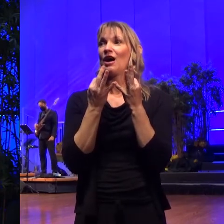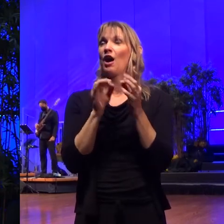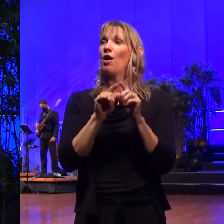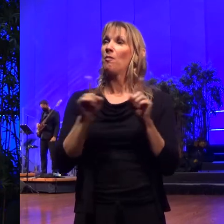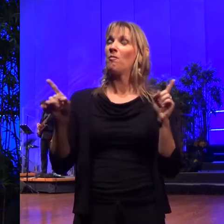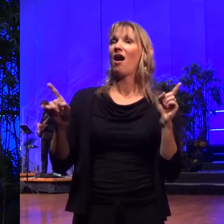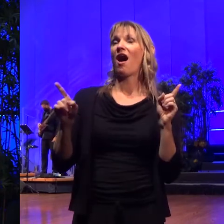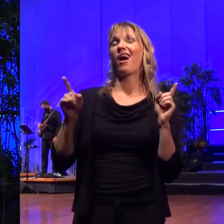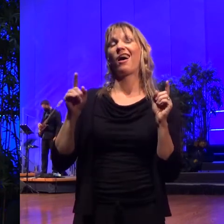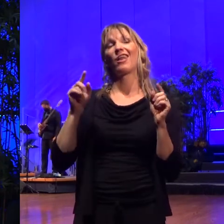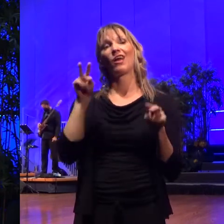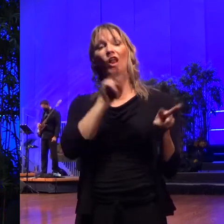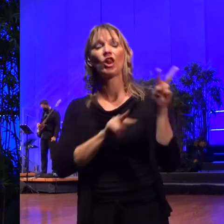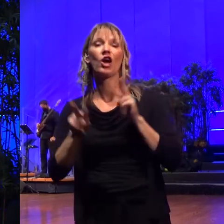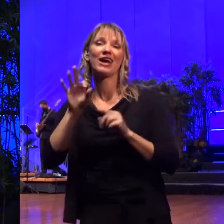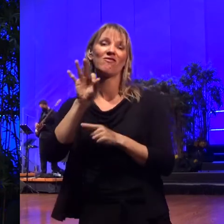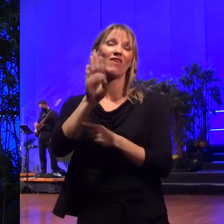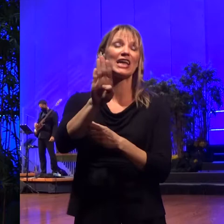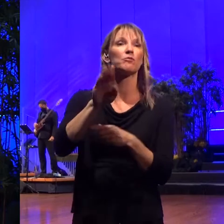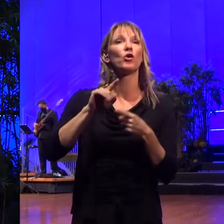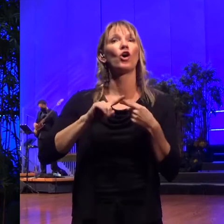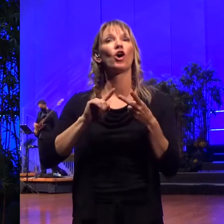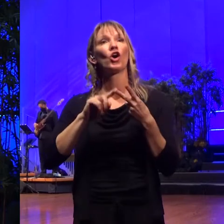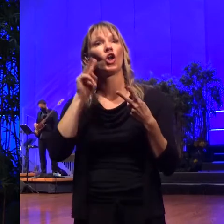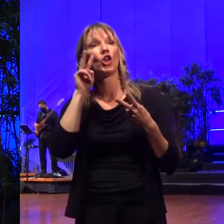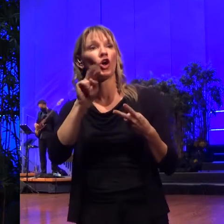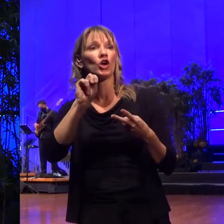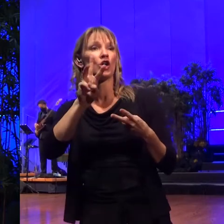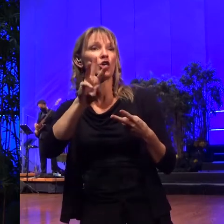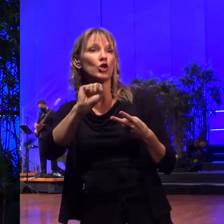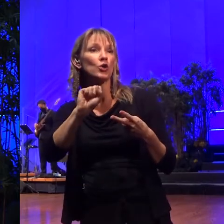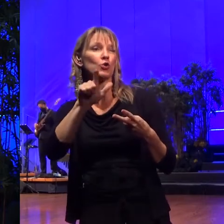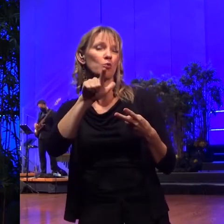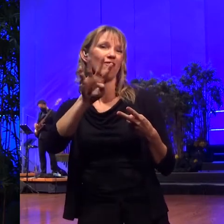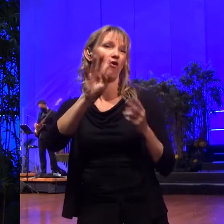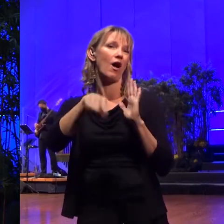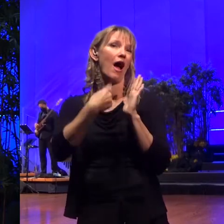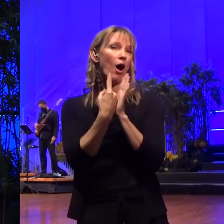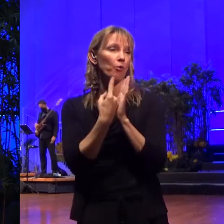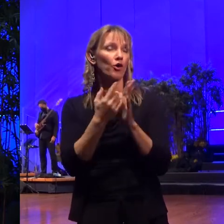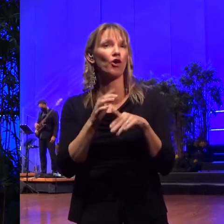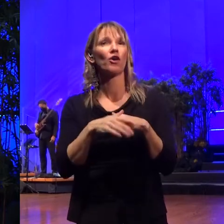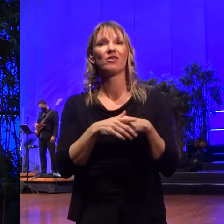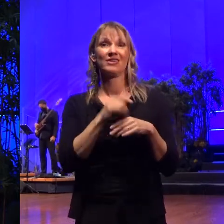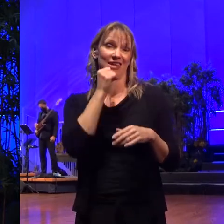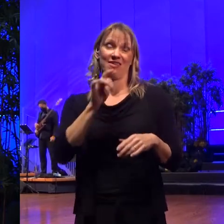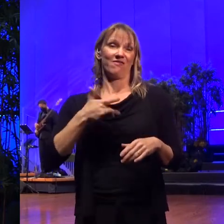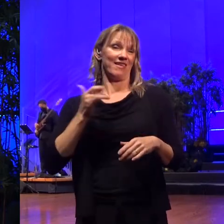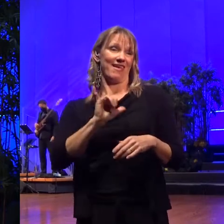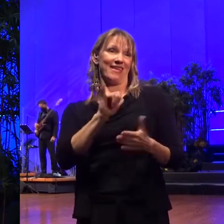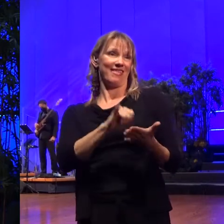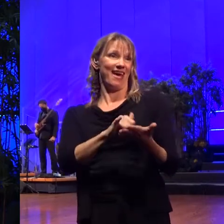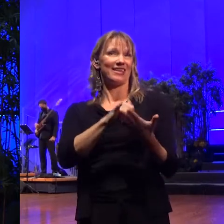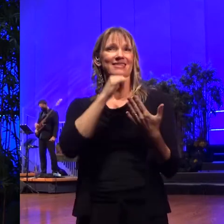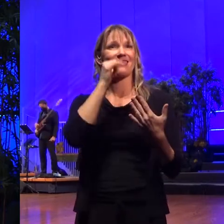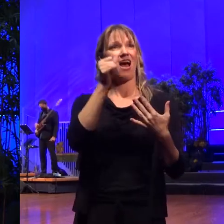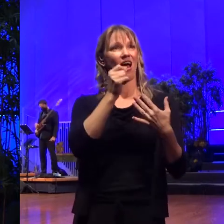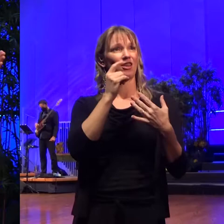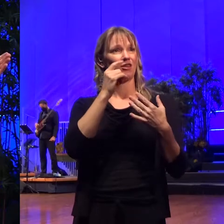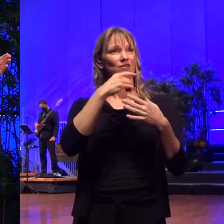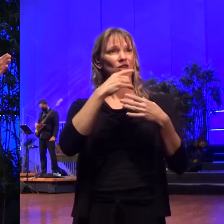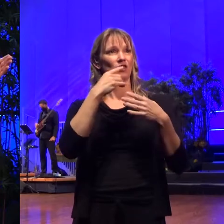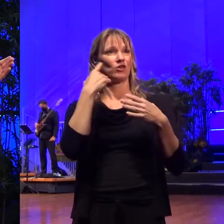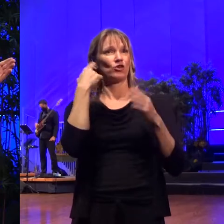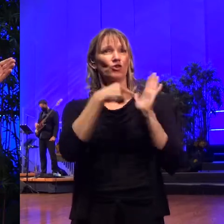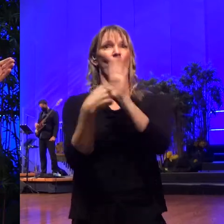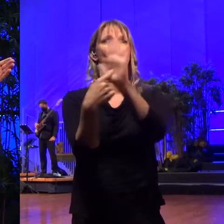browse Facebook or watch the 24-hour news, it doesn't feel that way. That's not the way it's painted. It's painted as